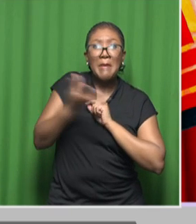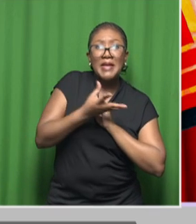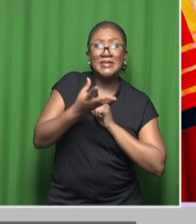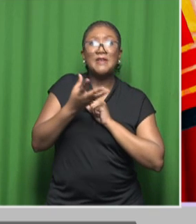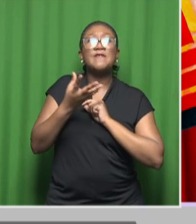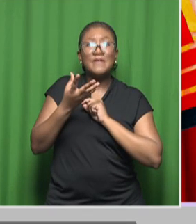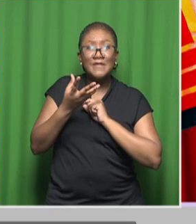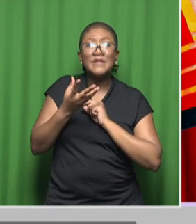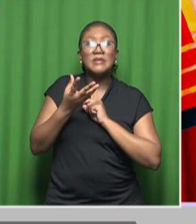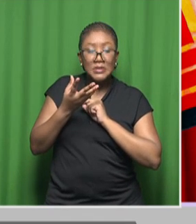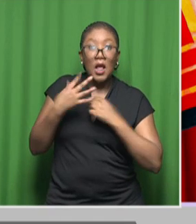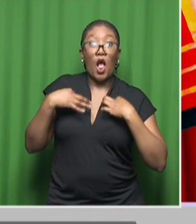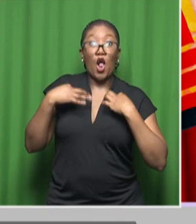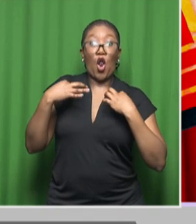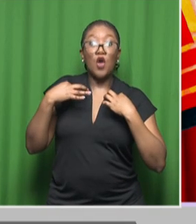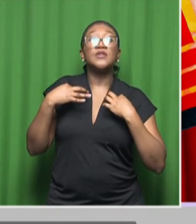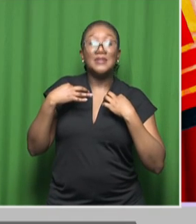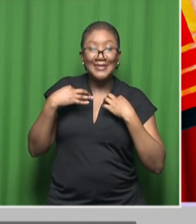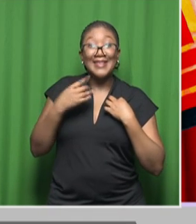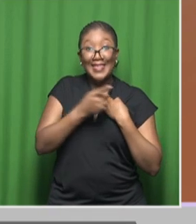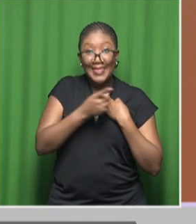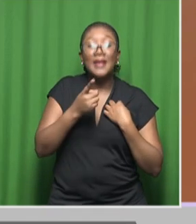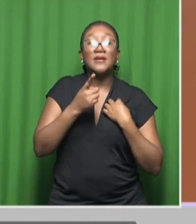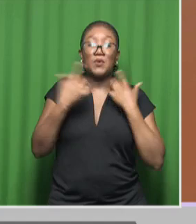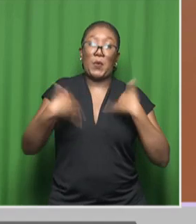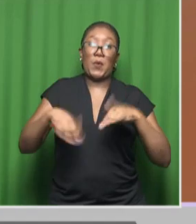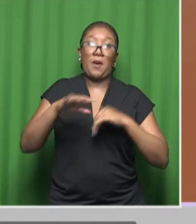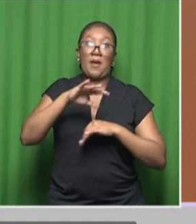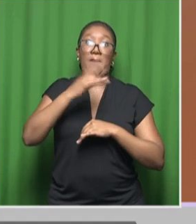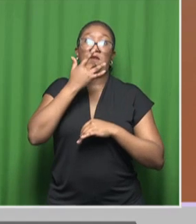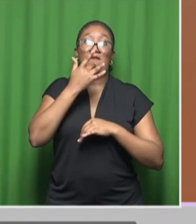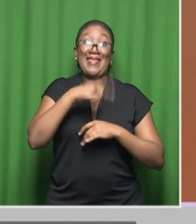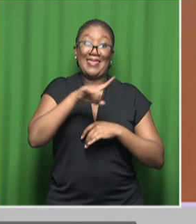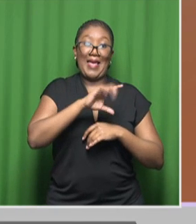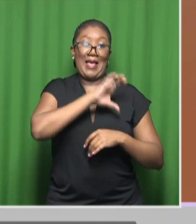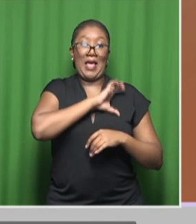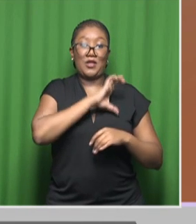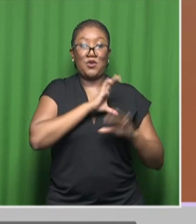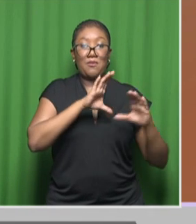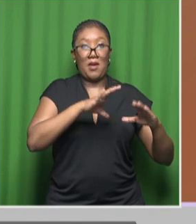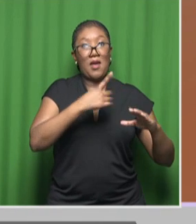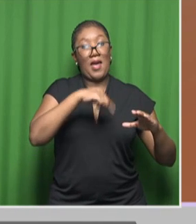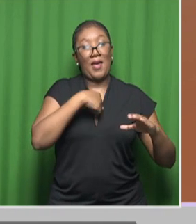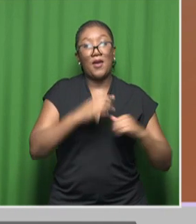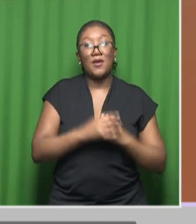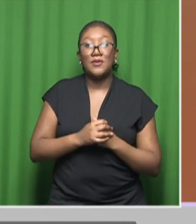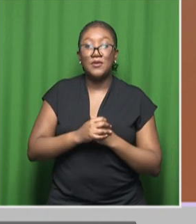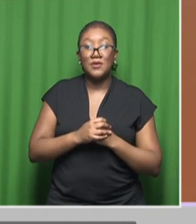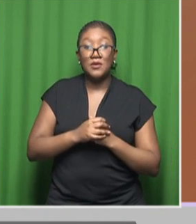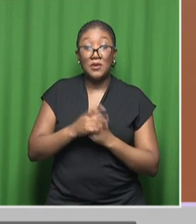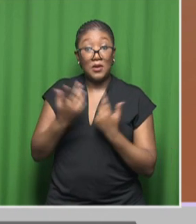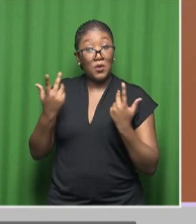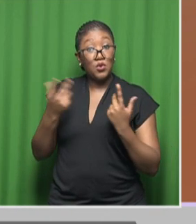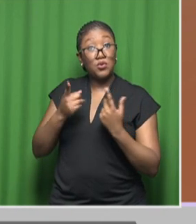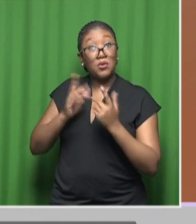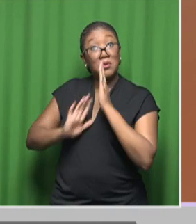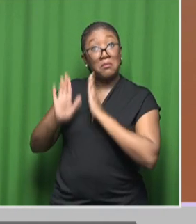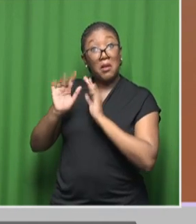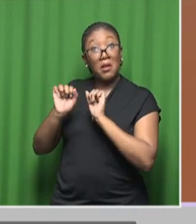people don't really need in their life. Okay. But are you at liberty to share with us whether you will at some